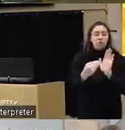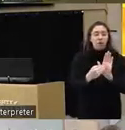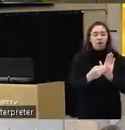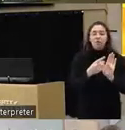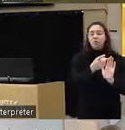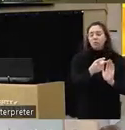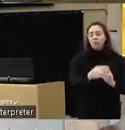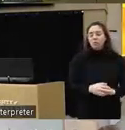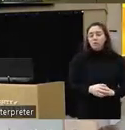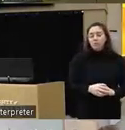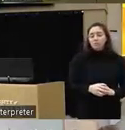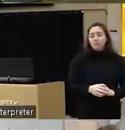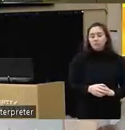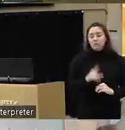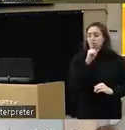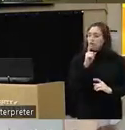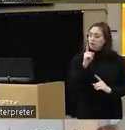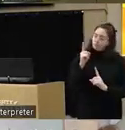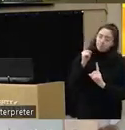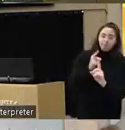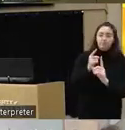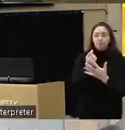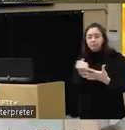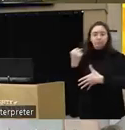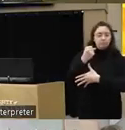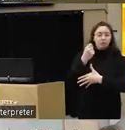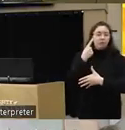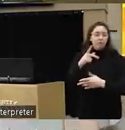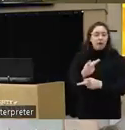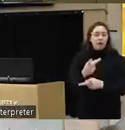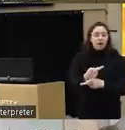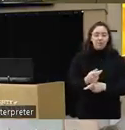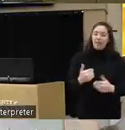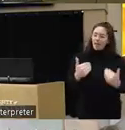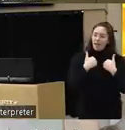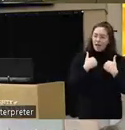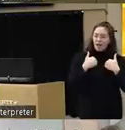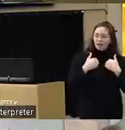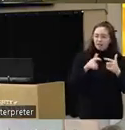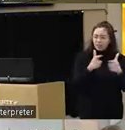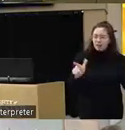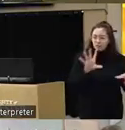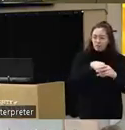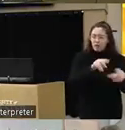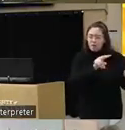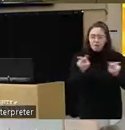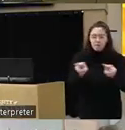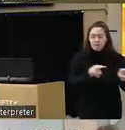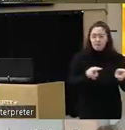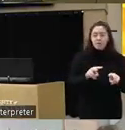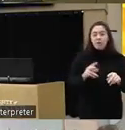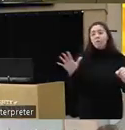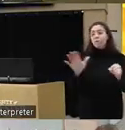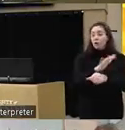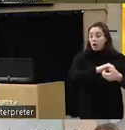most ideal level of care. And it does have some idealized language to it. I would just point out full